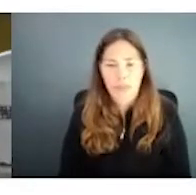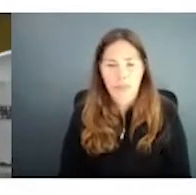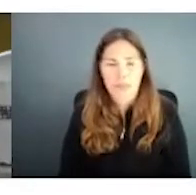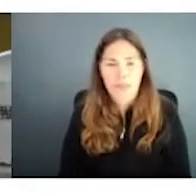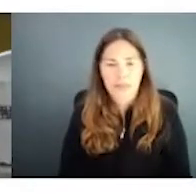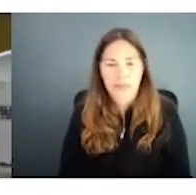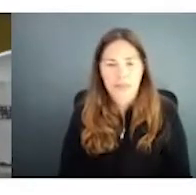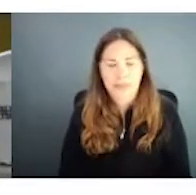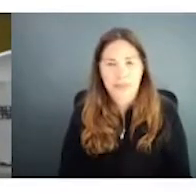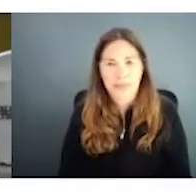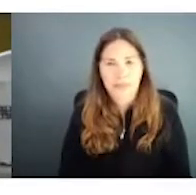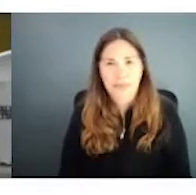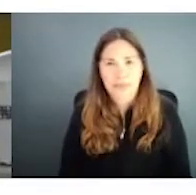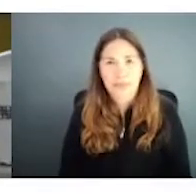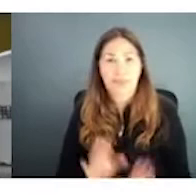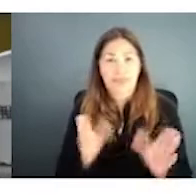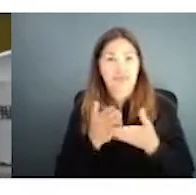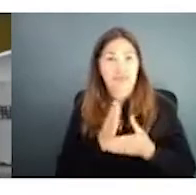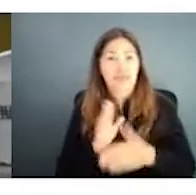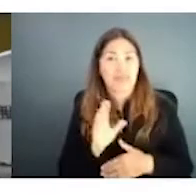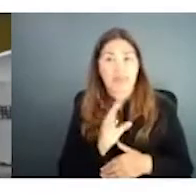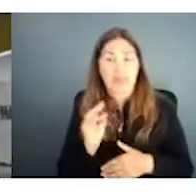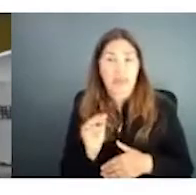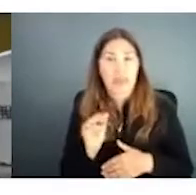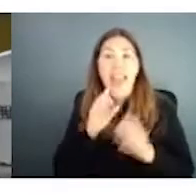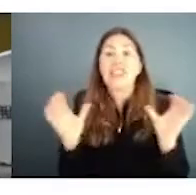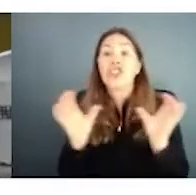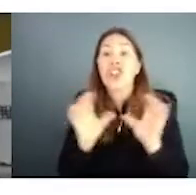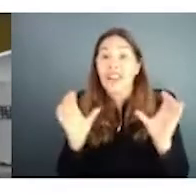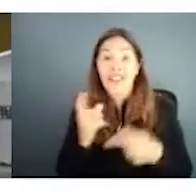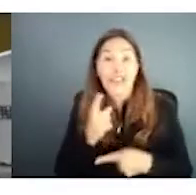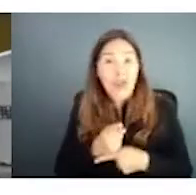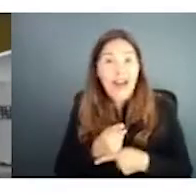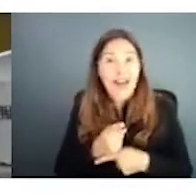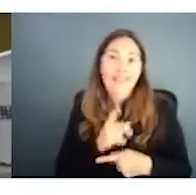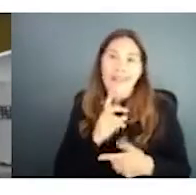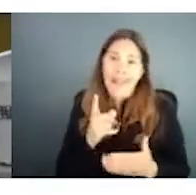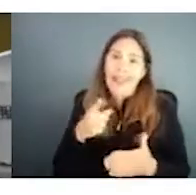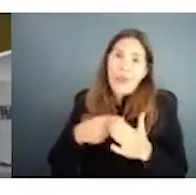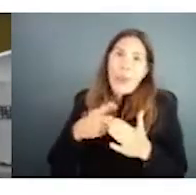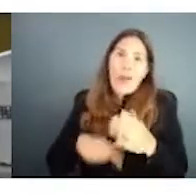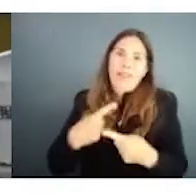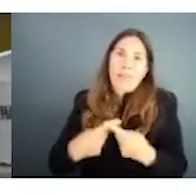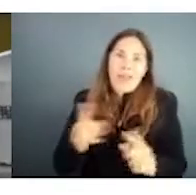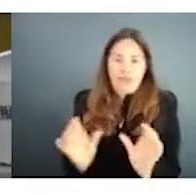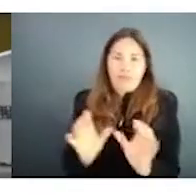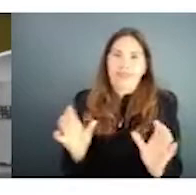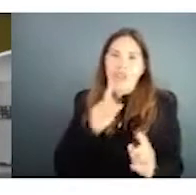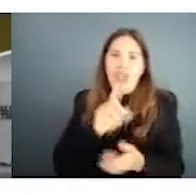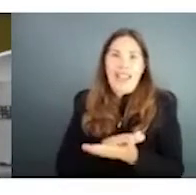All right. And certification, right? It's what it's all about. The nice thing about